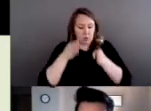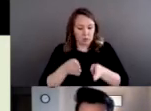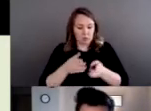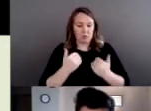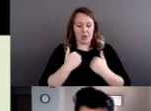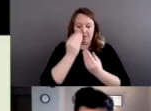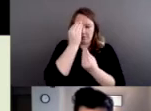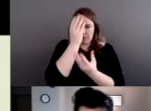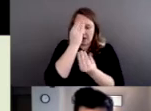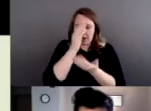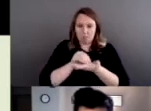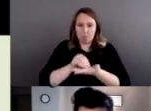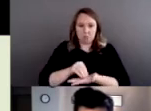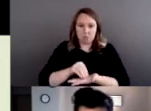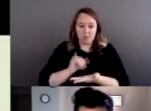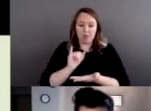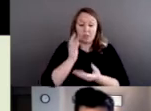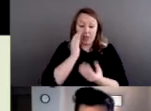this data is our stories.